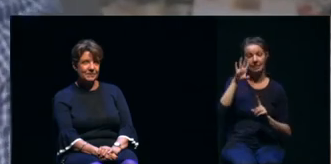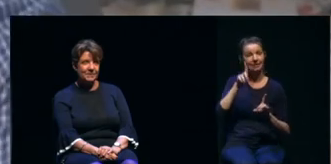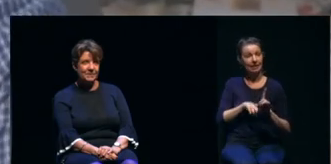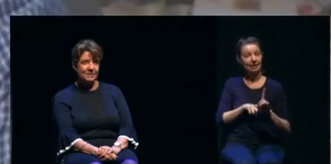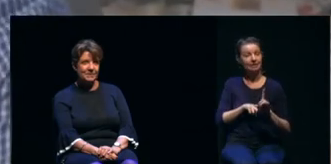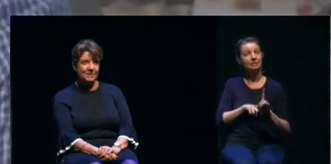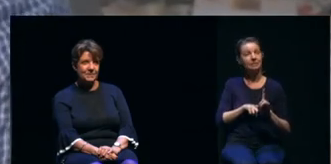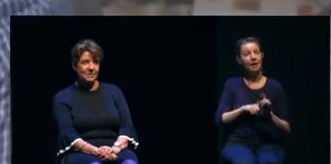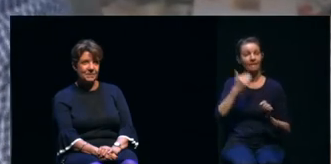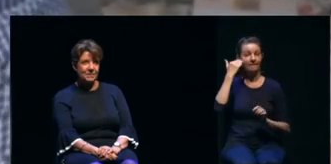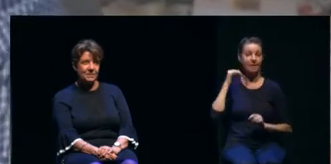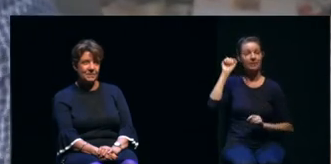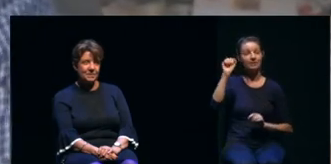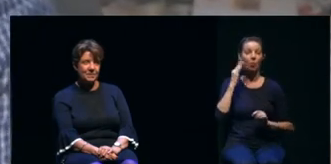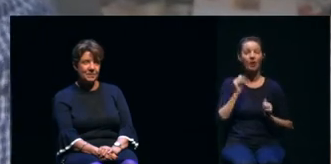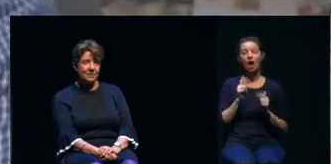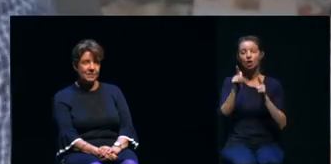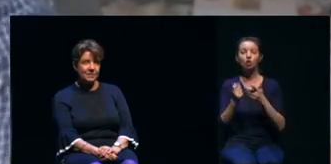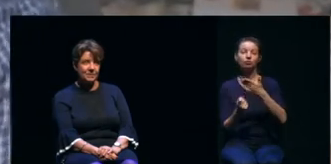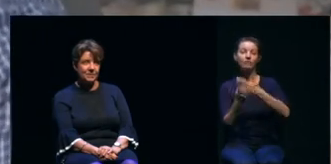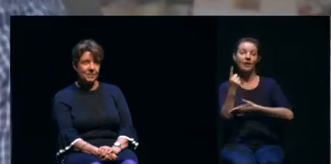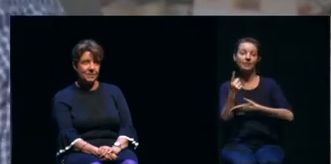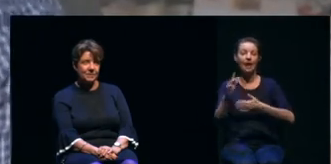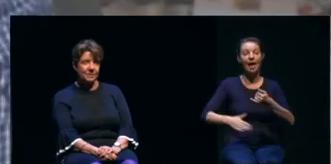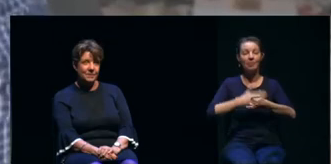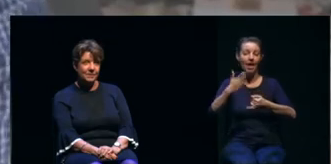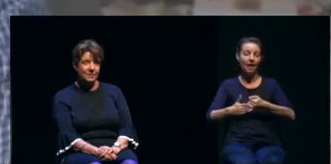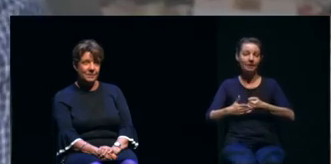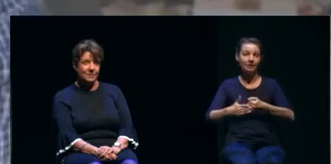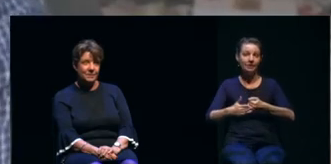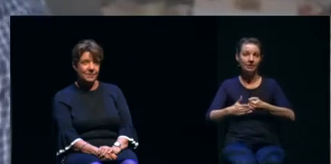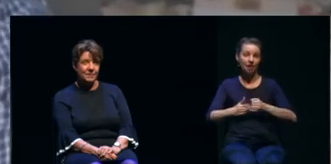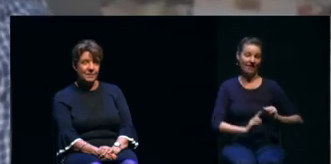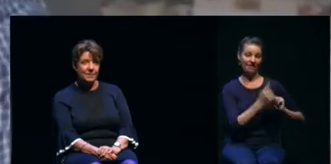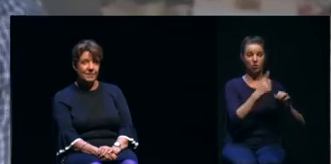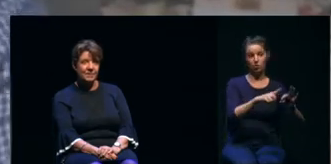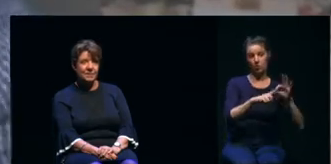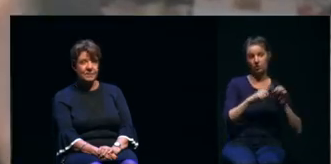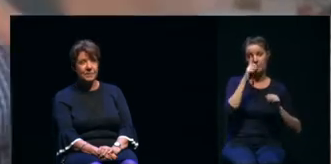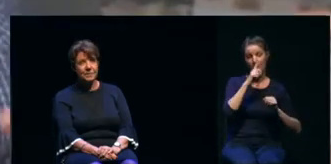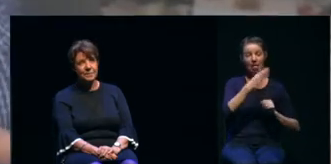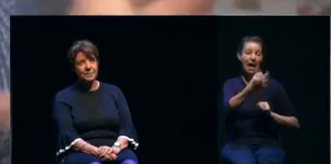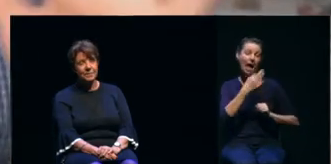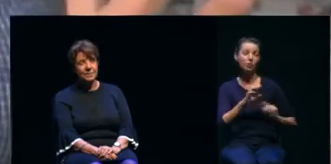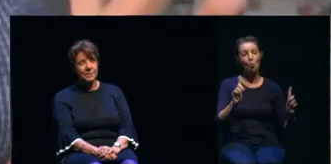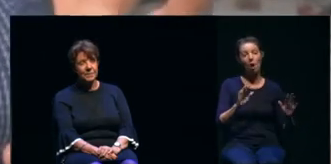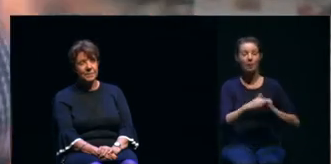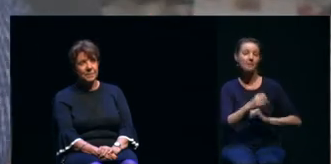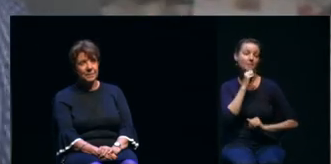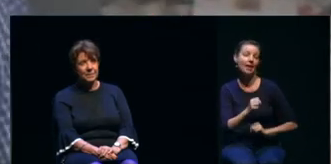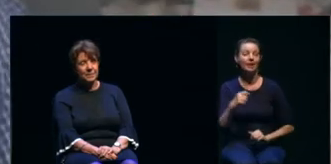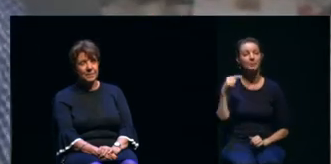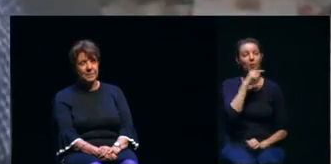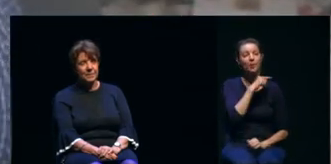feminist, whenever I do an event, people will, at the end of it, the very first question people usually ask is, but what about men? What about